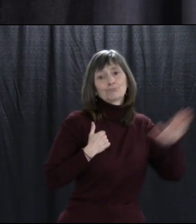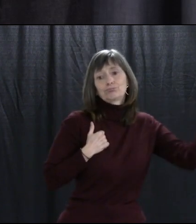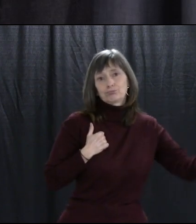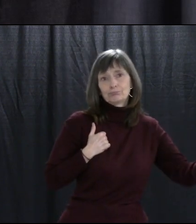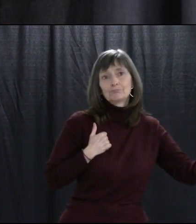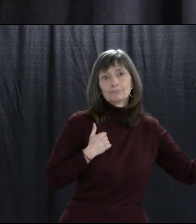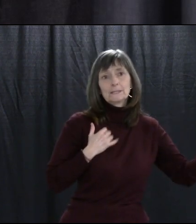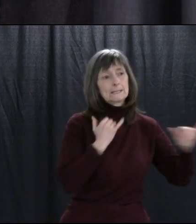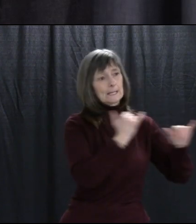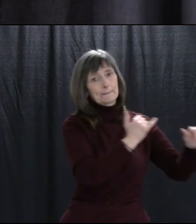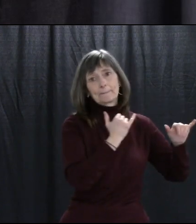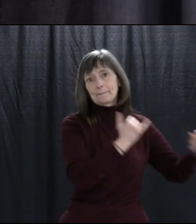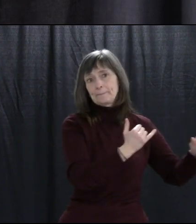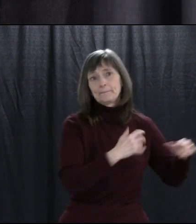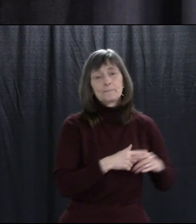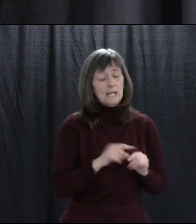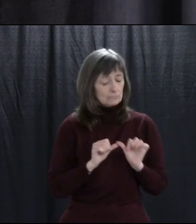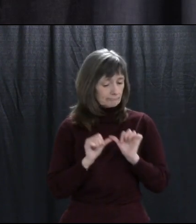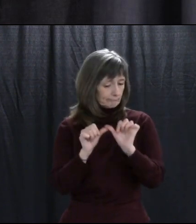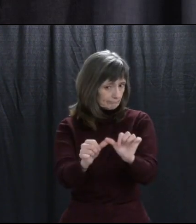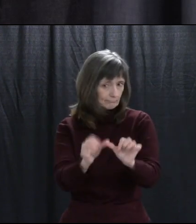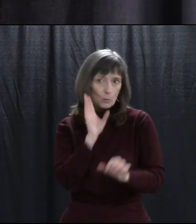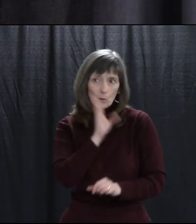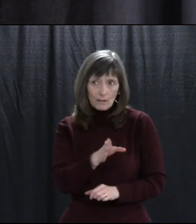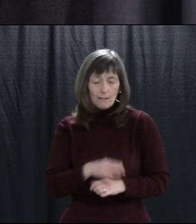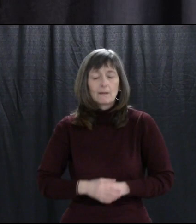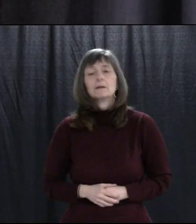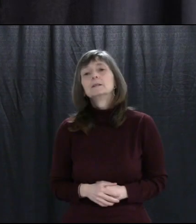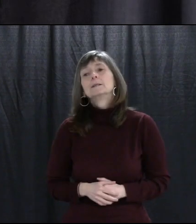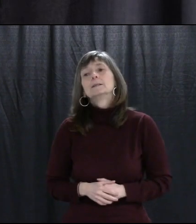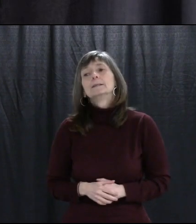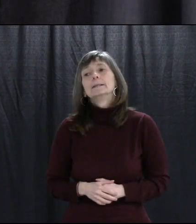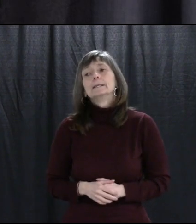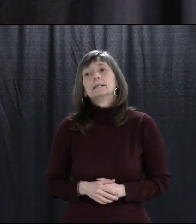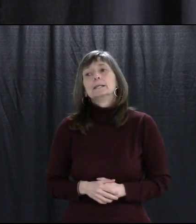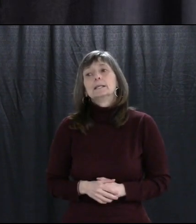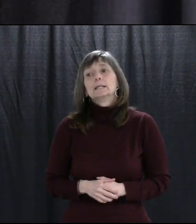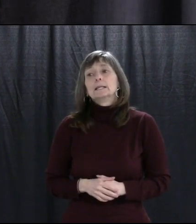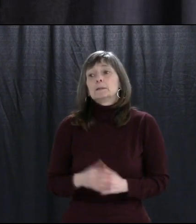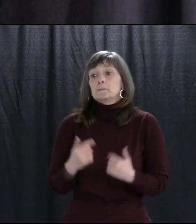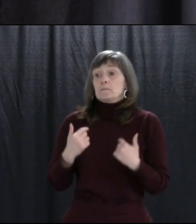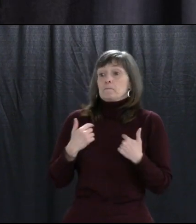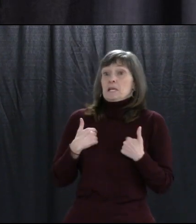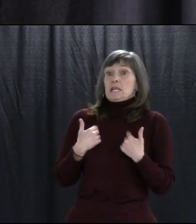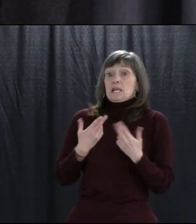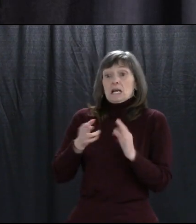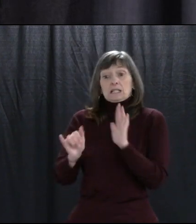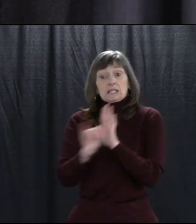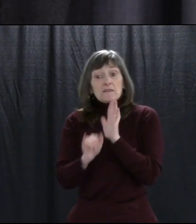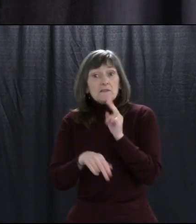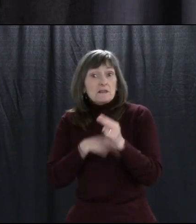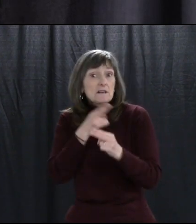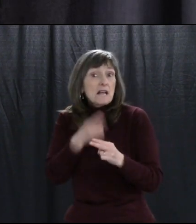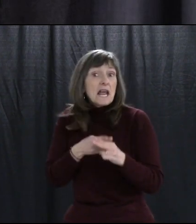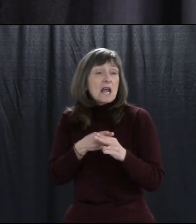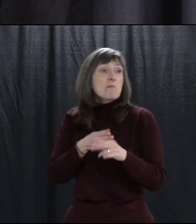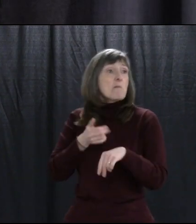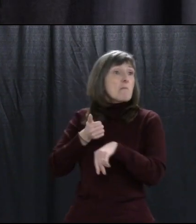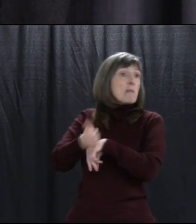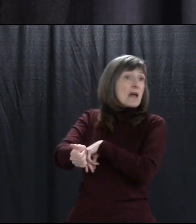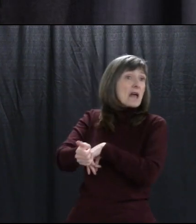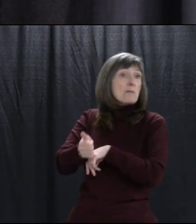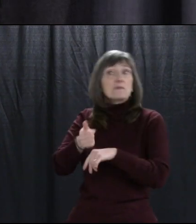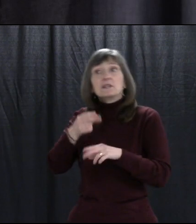we will continue to do that. Beyond that, I am not about naming names and pointing fingers at